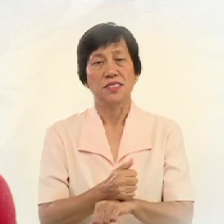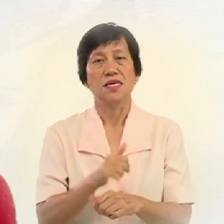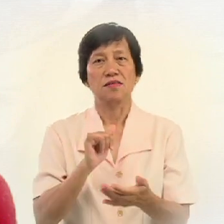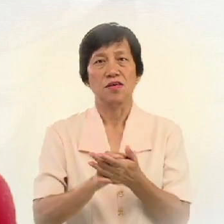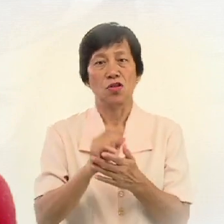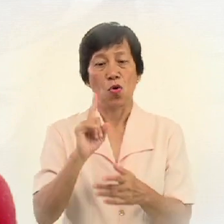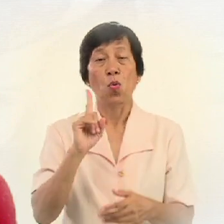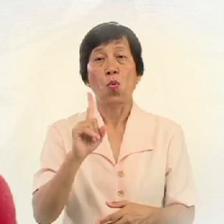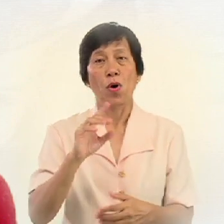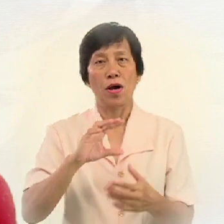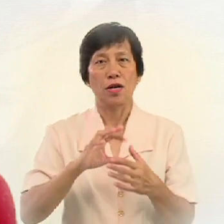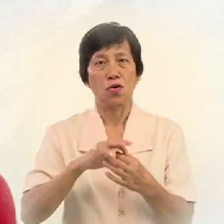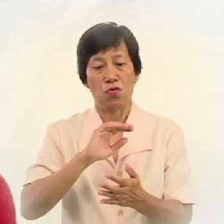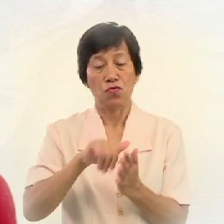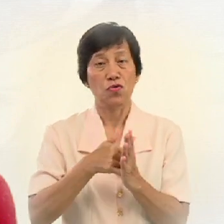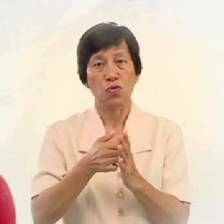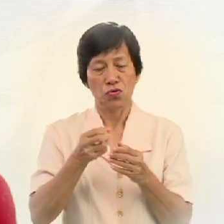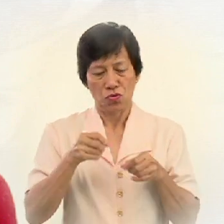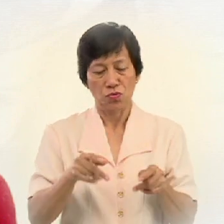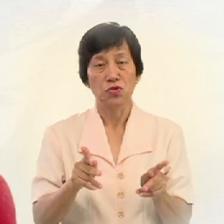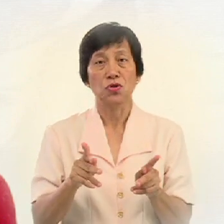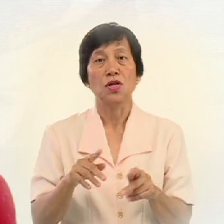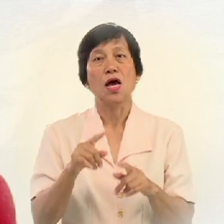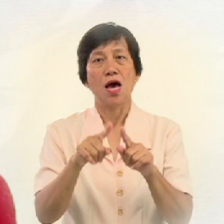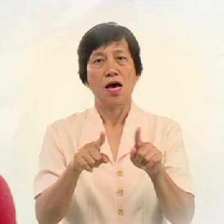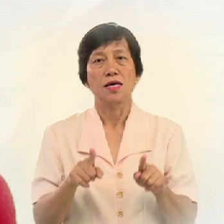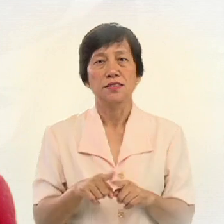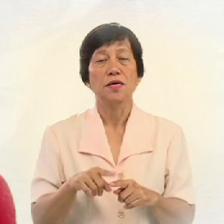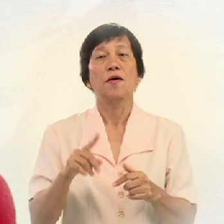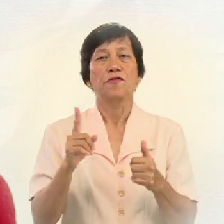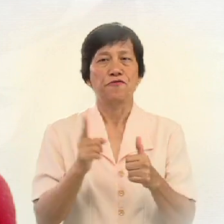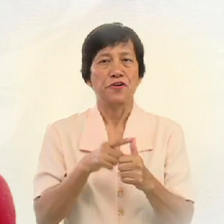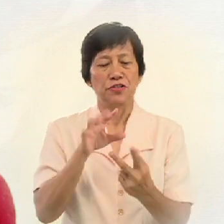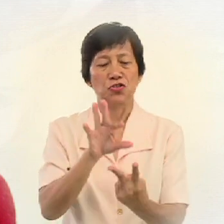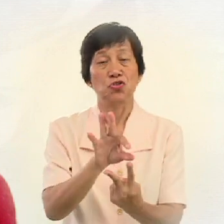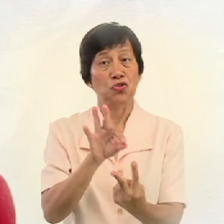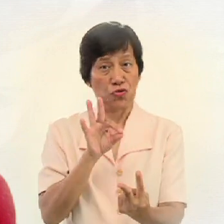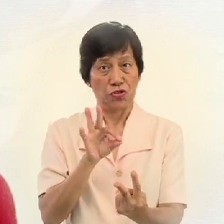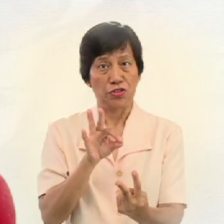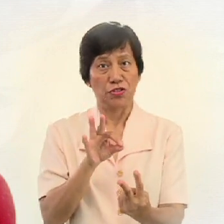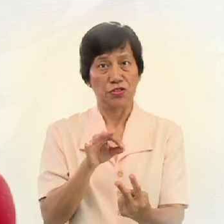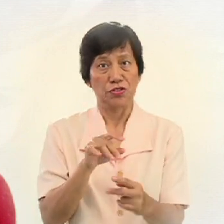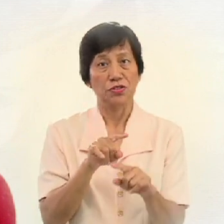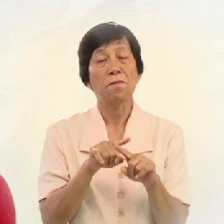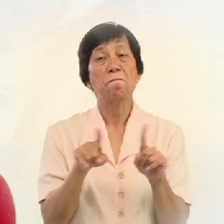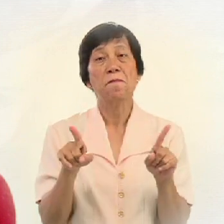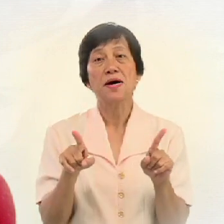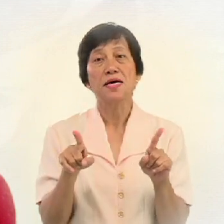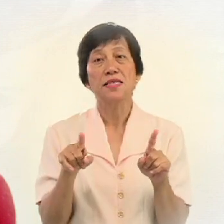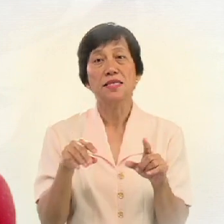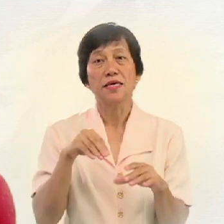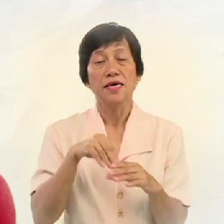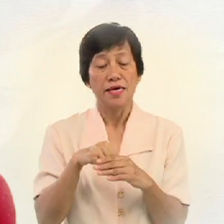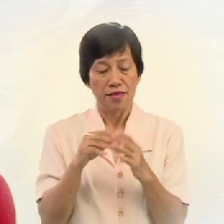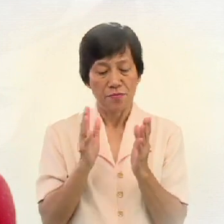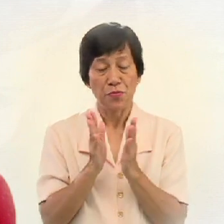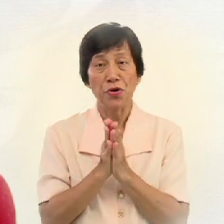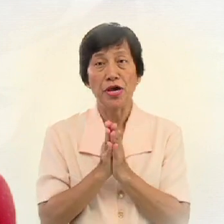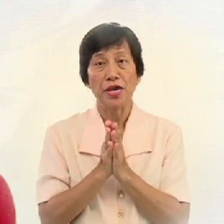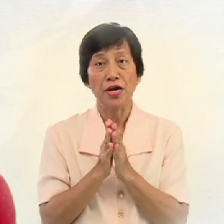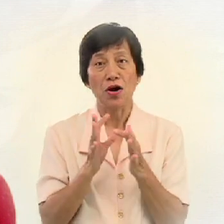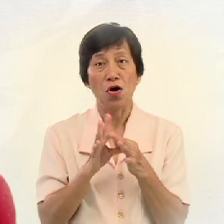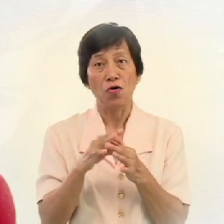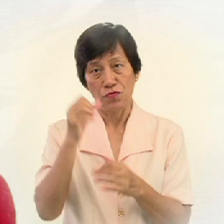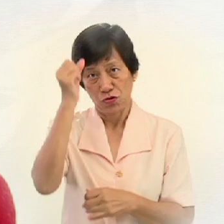of those options, as a priority. But in the prayer